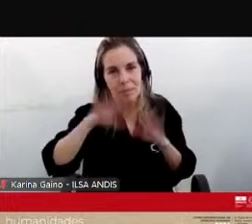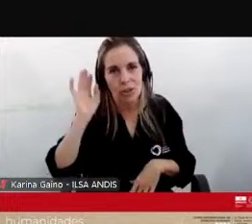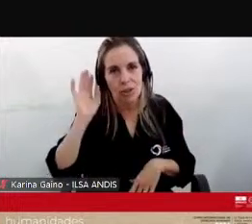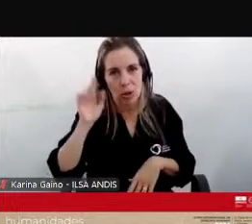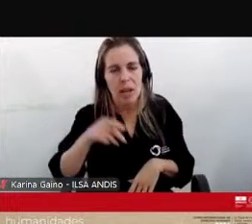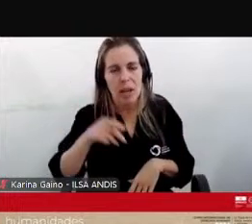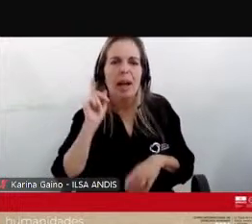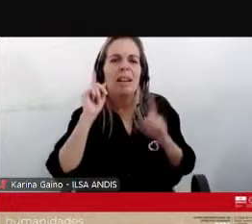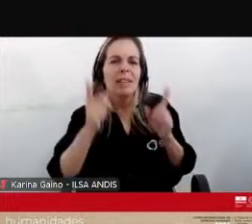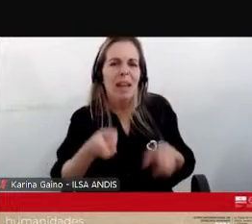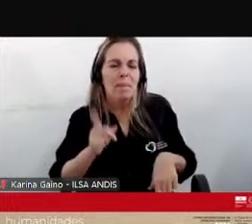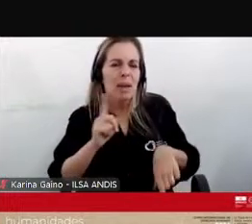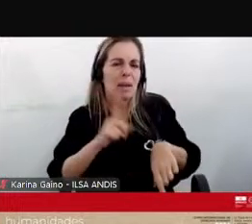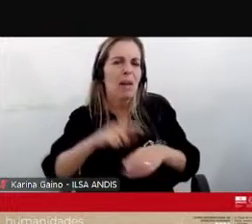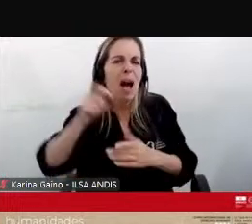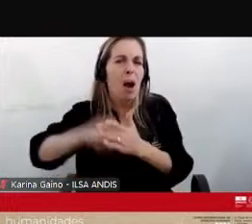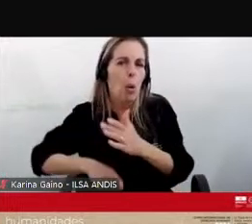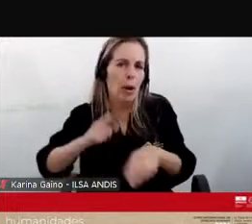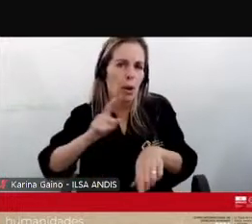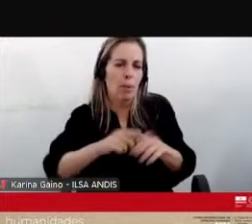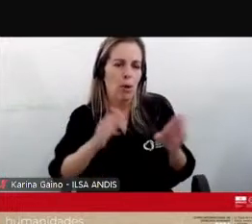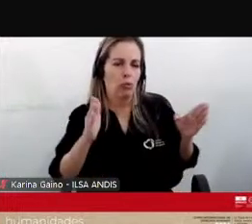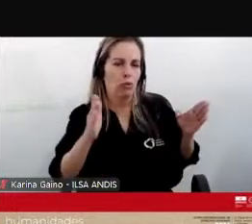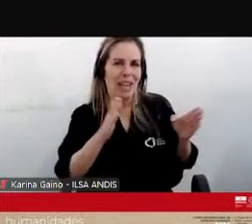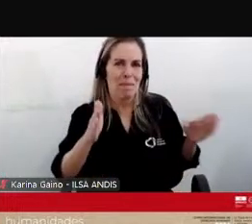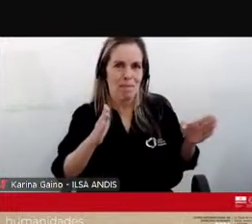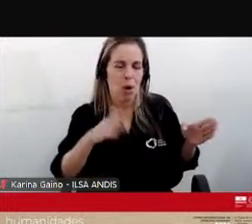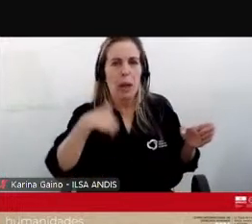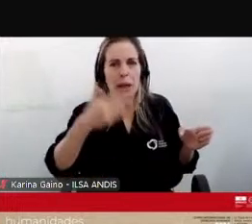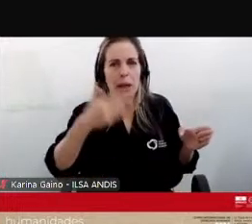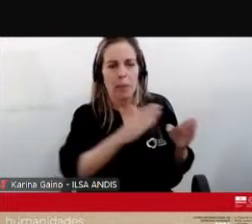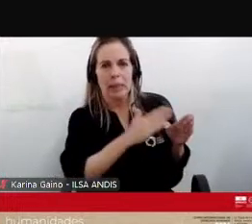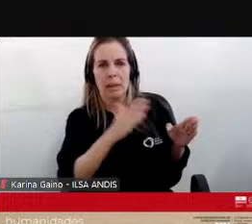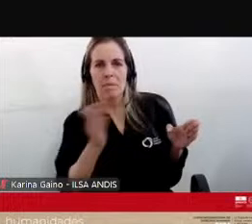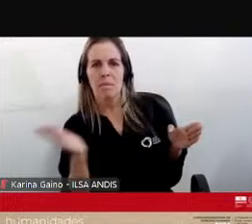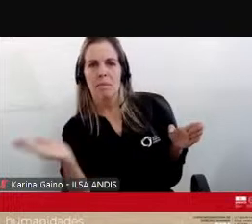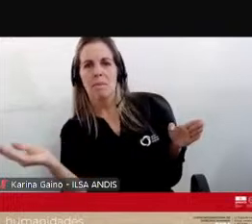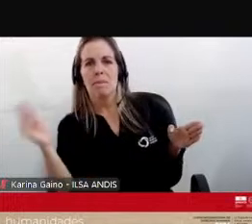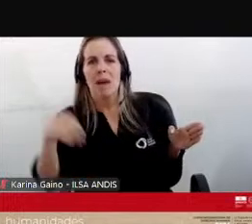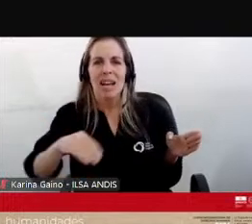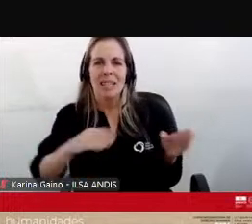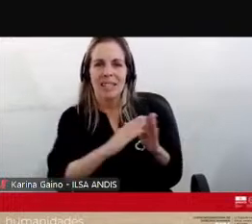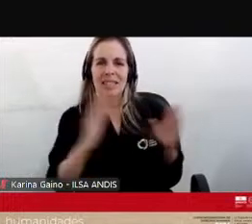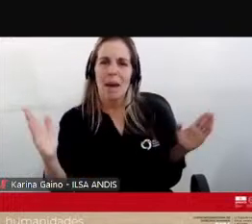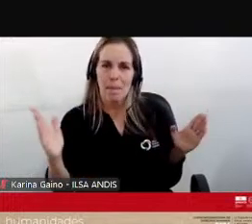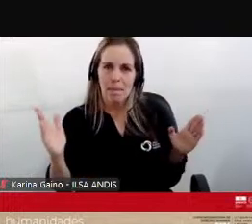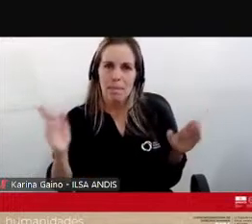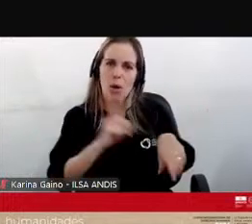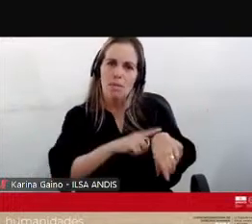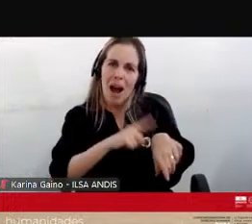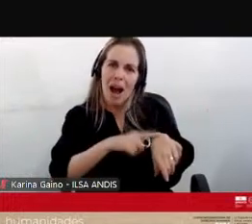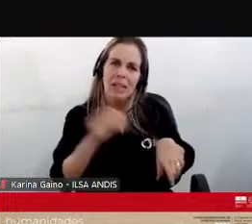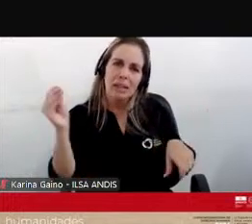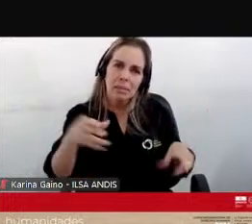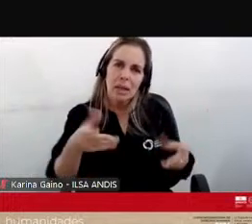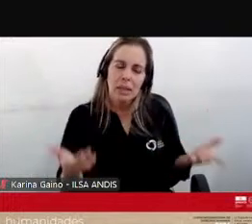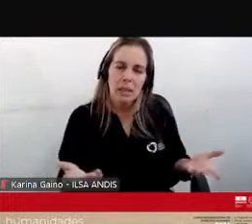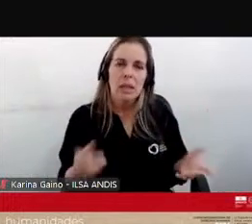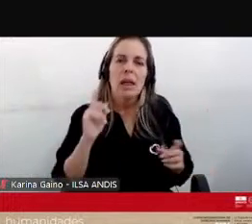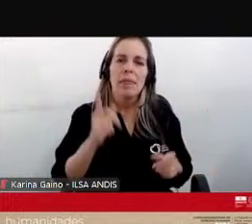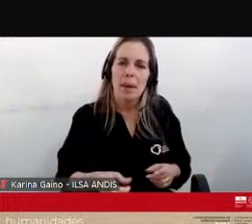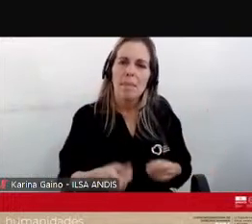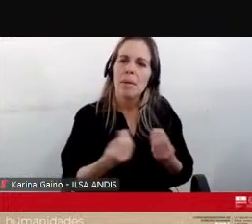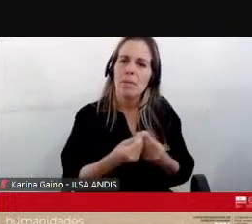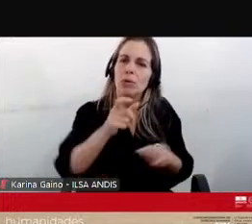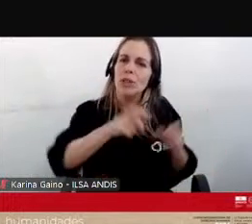workers, there are lots of labor shortages now in the agricultural sector, not only in countries such as the